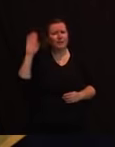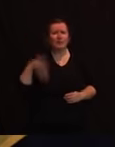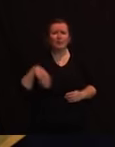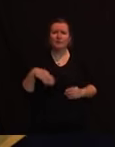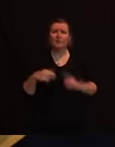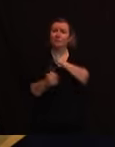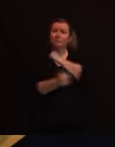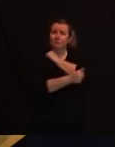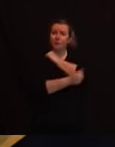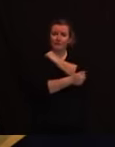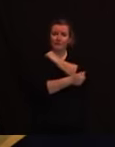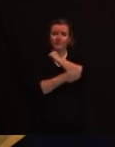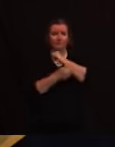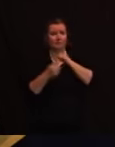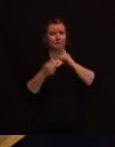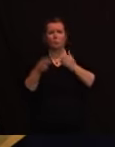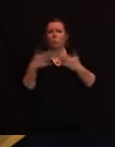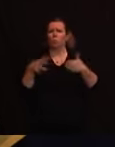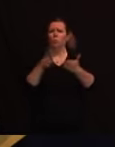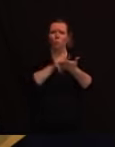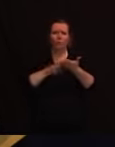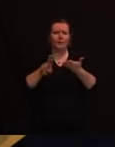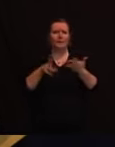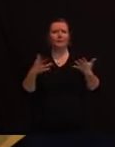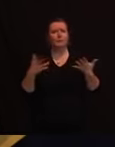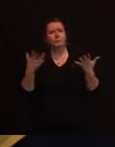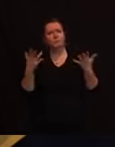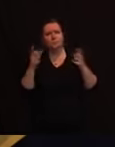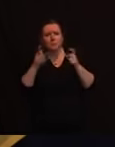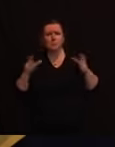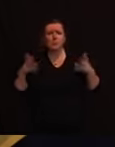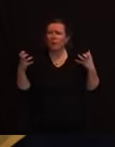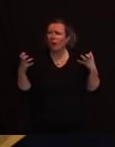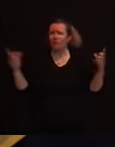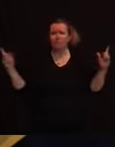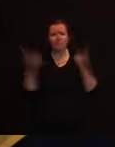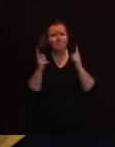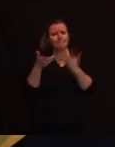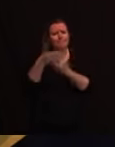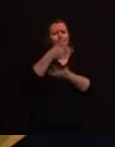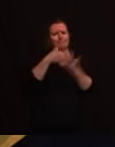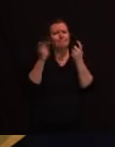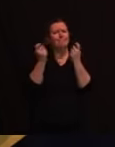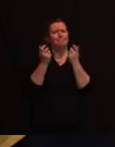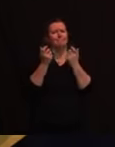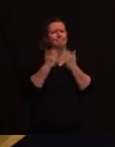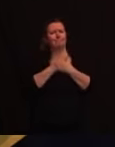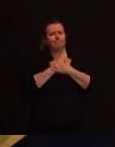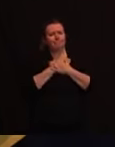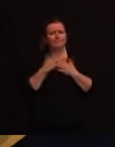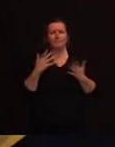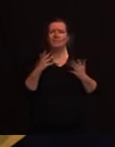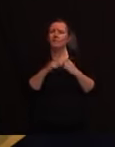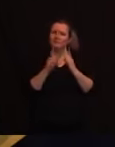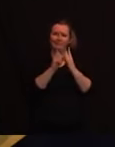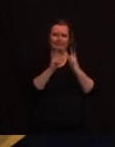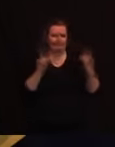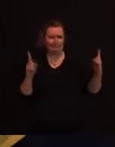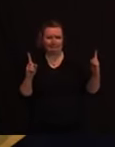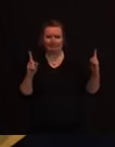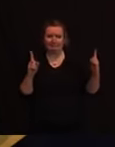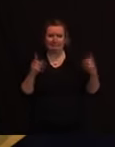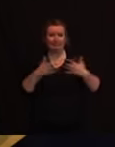and Holy Week is a time when we do want to get together, that's certainly greatly appreciated. Very quickly on the ventilators,